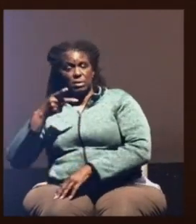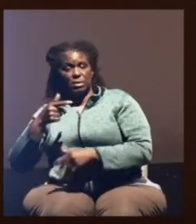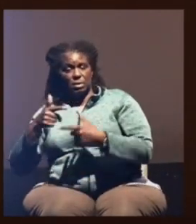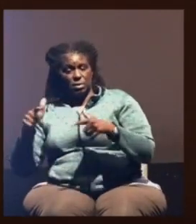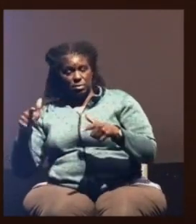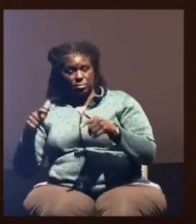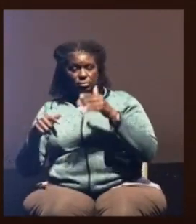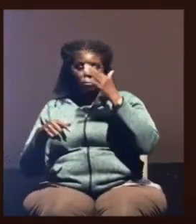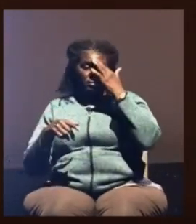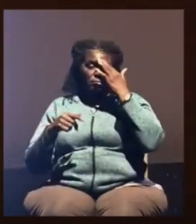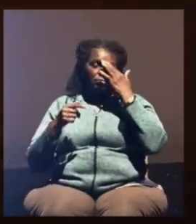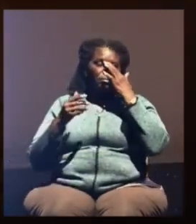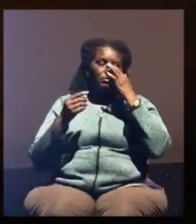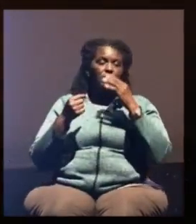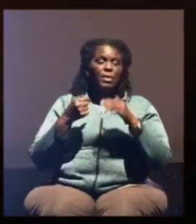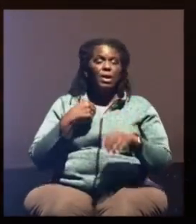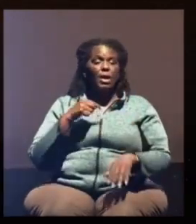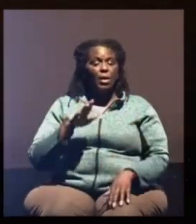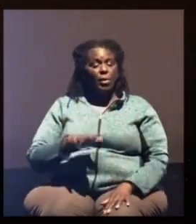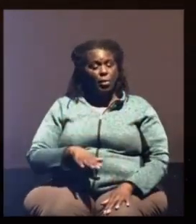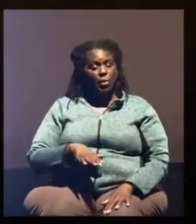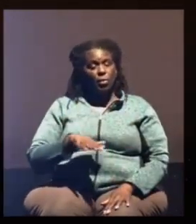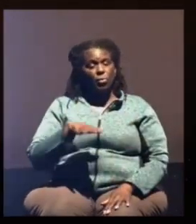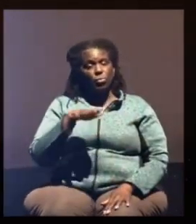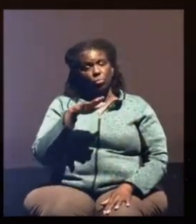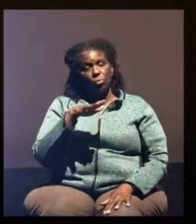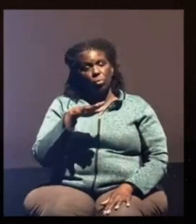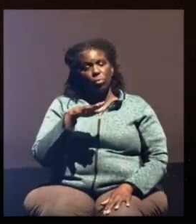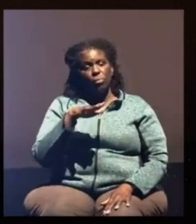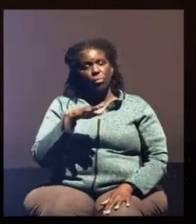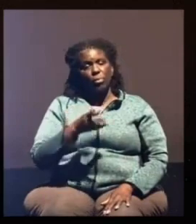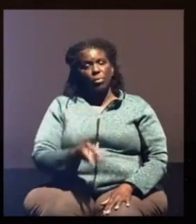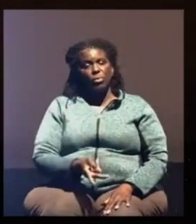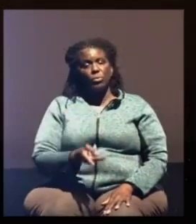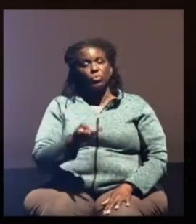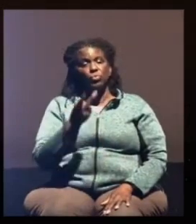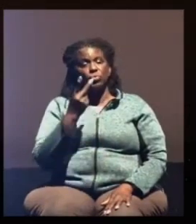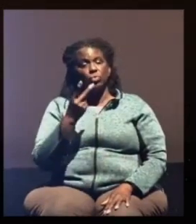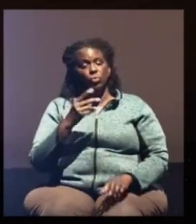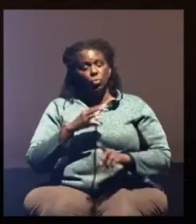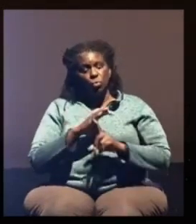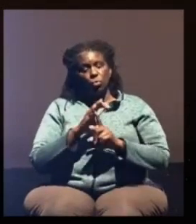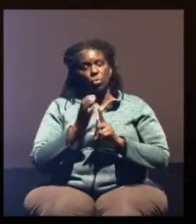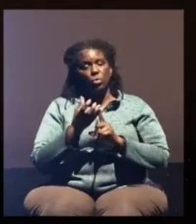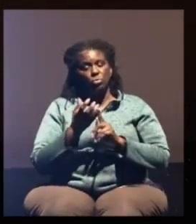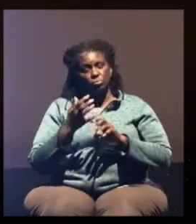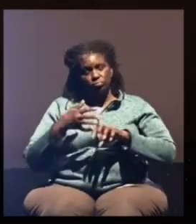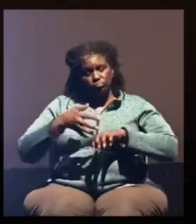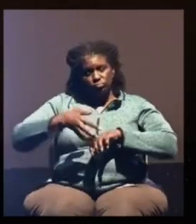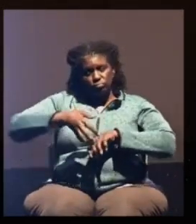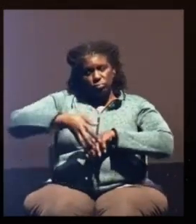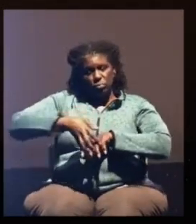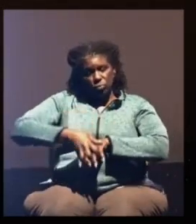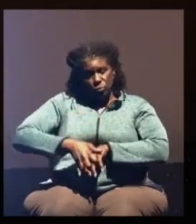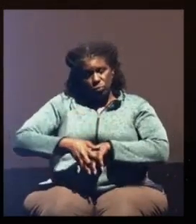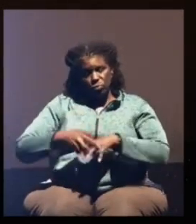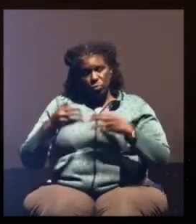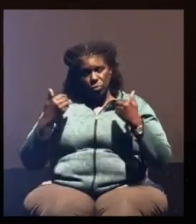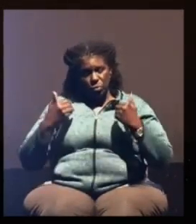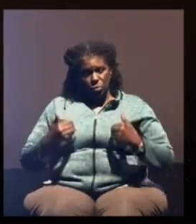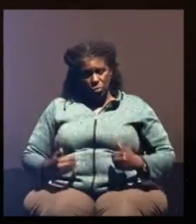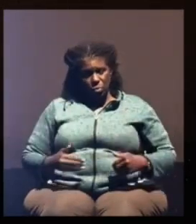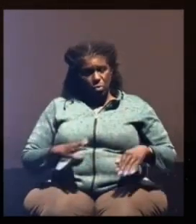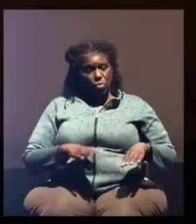I consider my upbringing a part of a cross-cultural world that is deeply embedded in the roots of who I am. Growing up